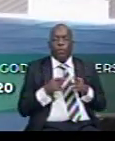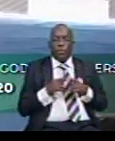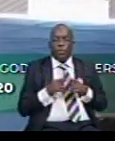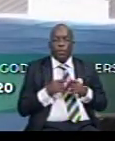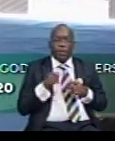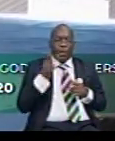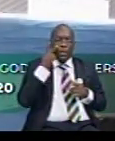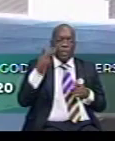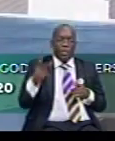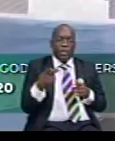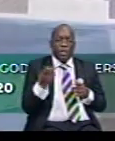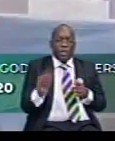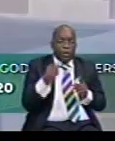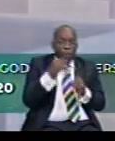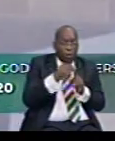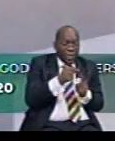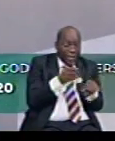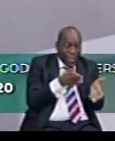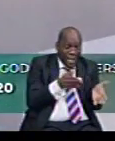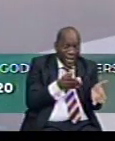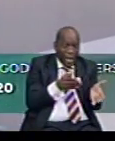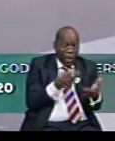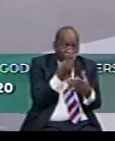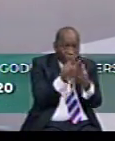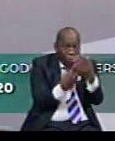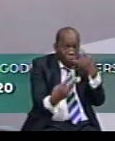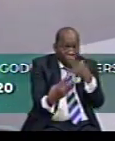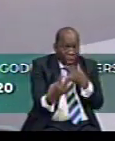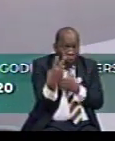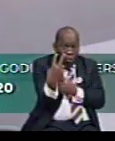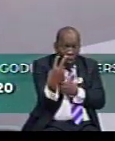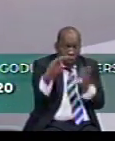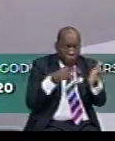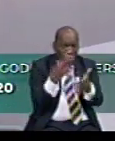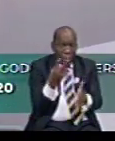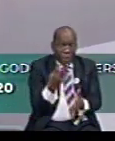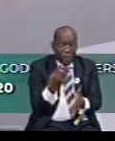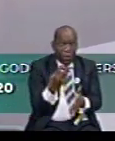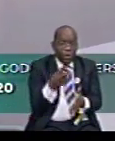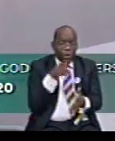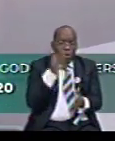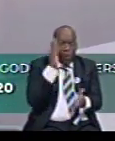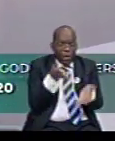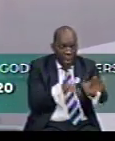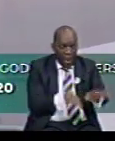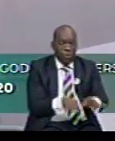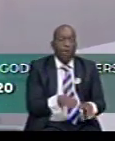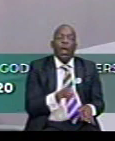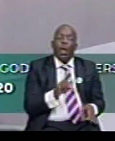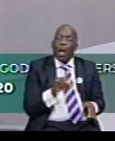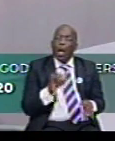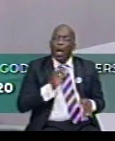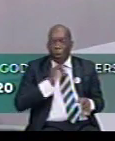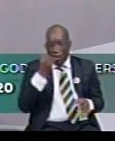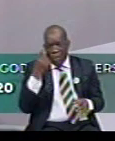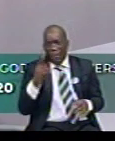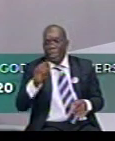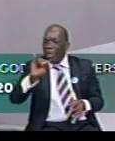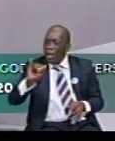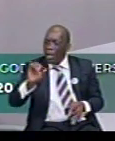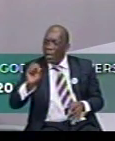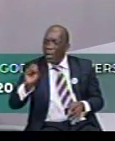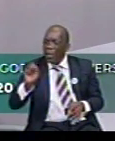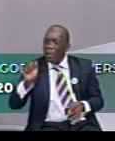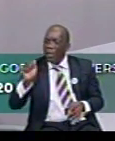emphasis there. Thou shalt die. Isaiah, I understand. That's enough. And then